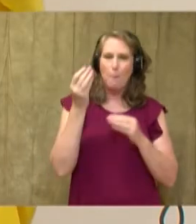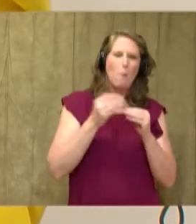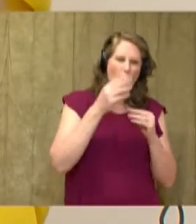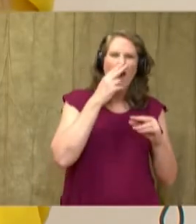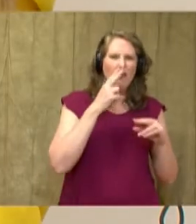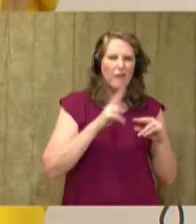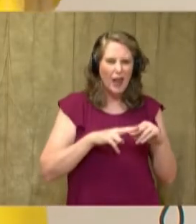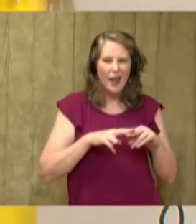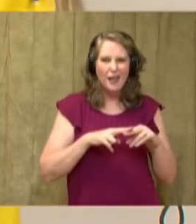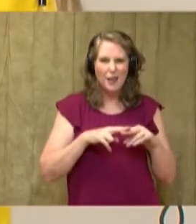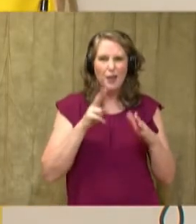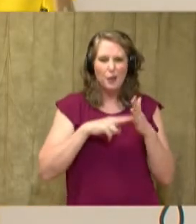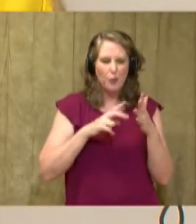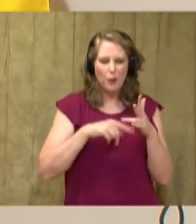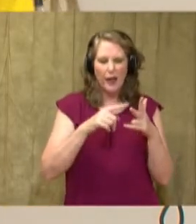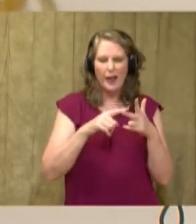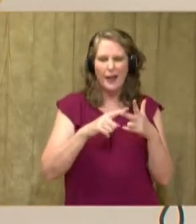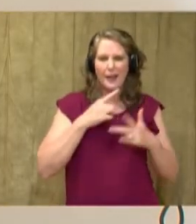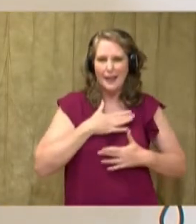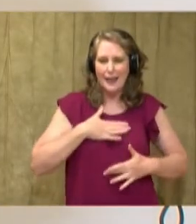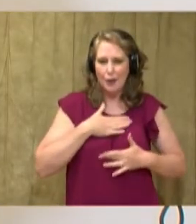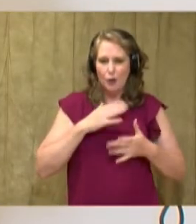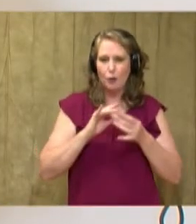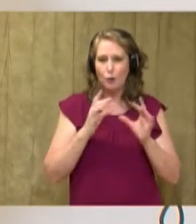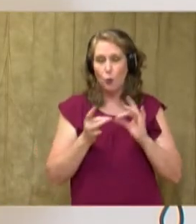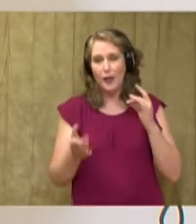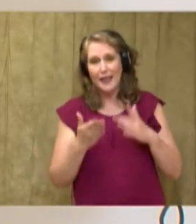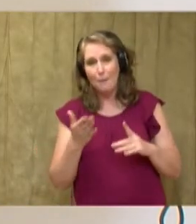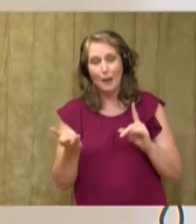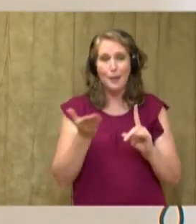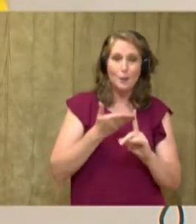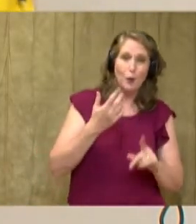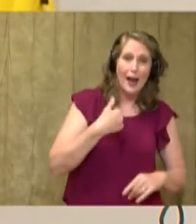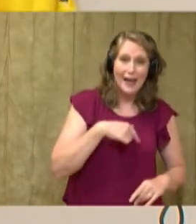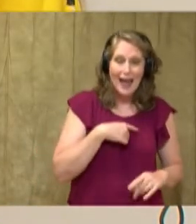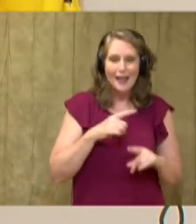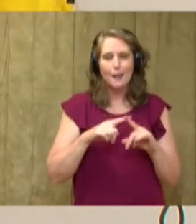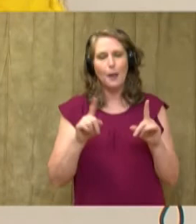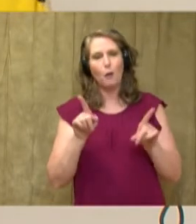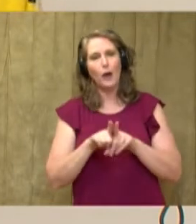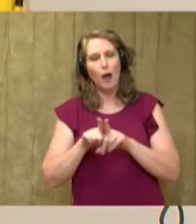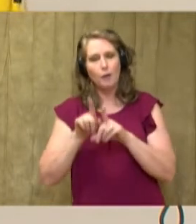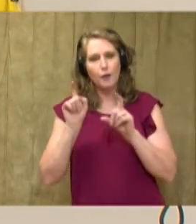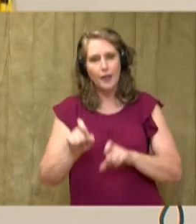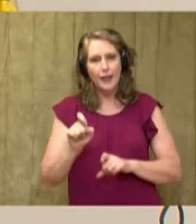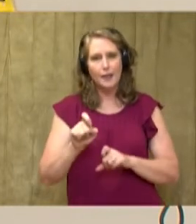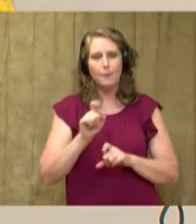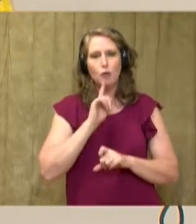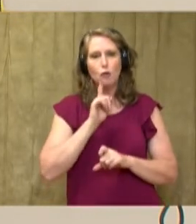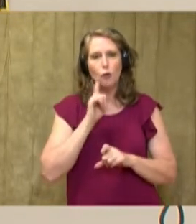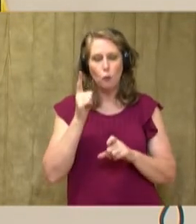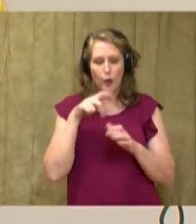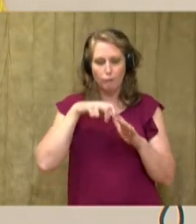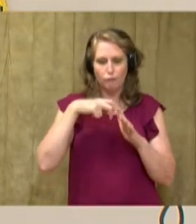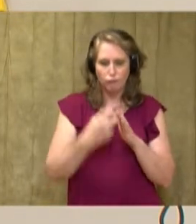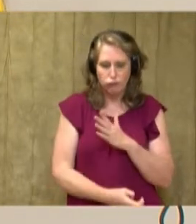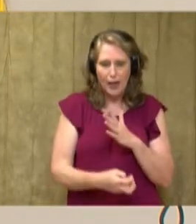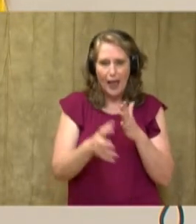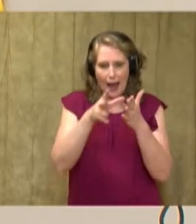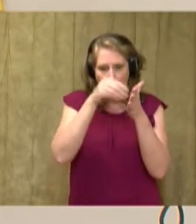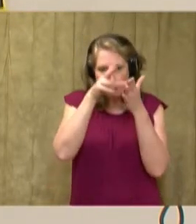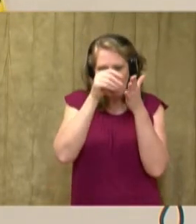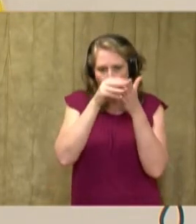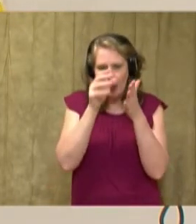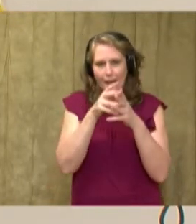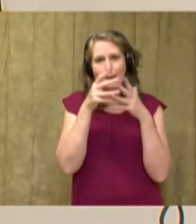more fun sometimes to read stories that entertain and persuade us, but we also have to make sure that we're really diving into that